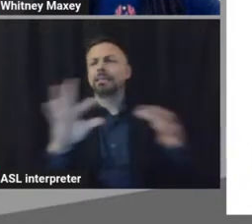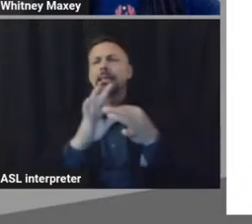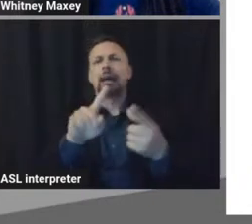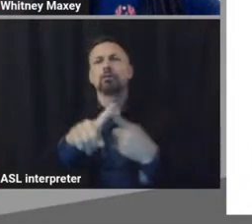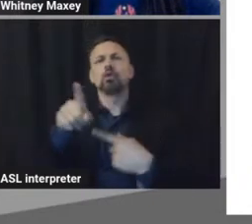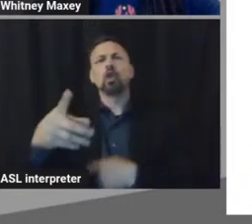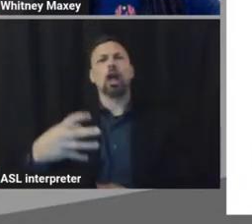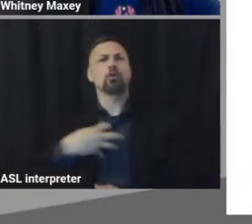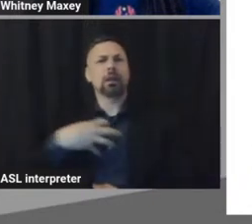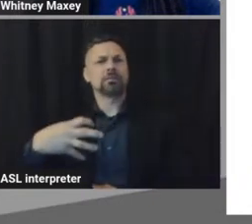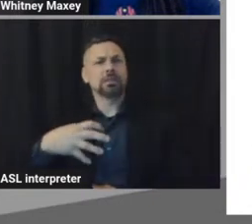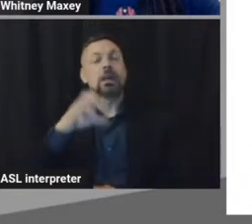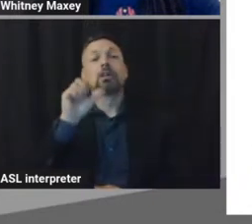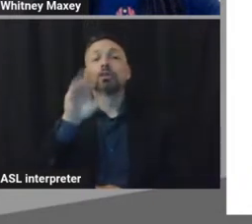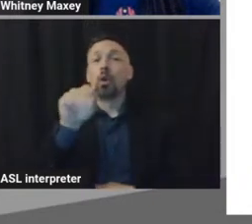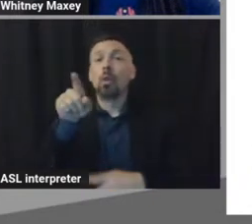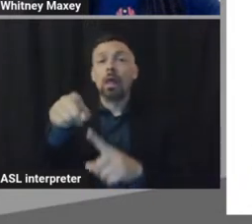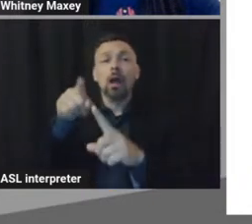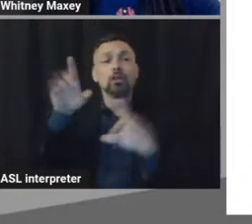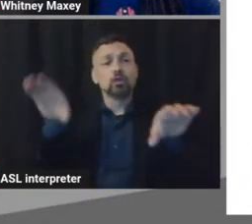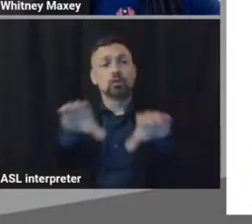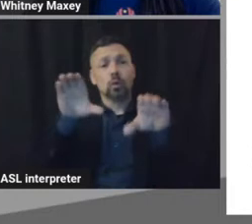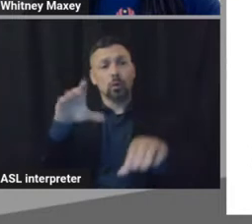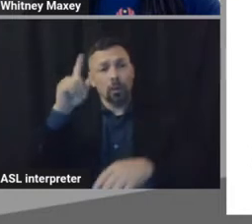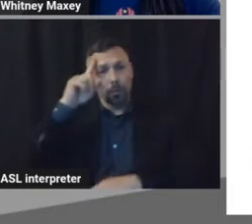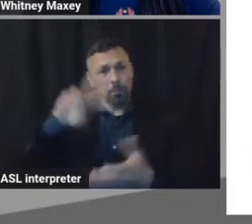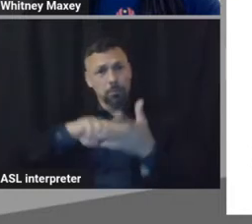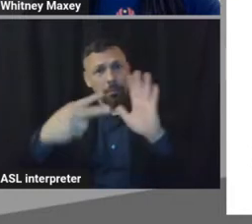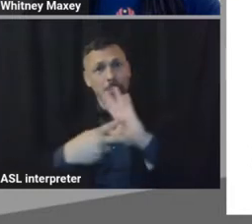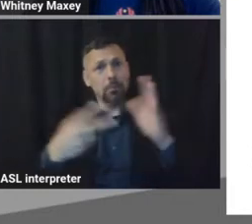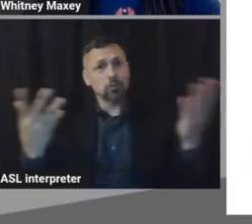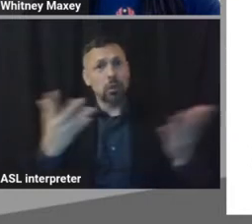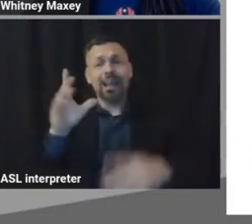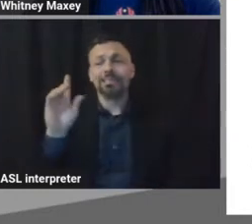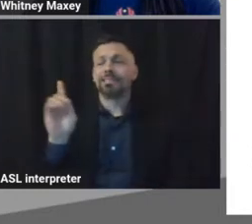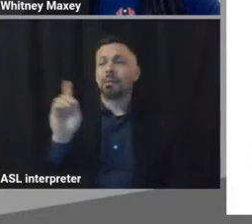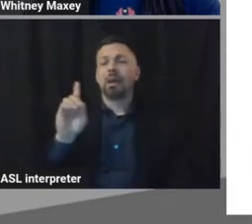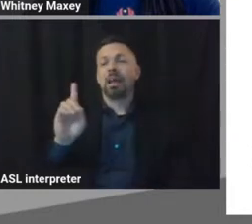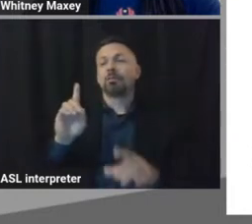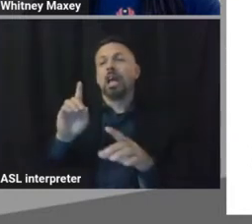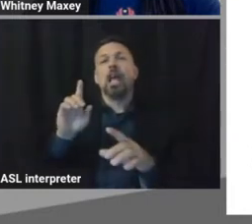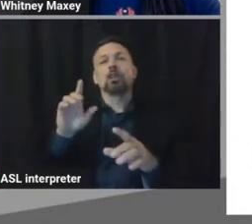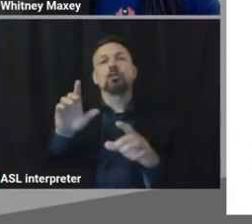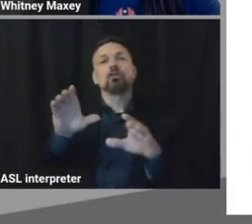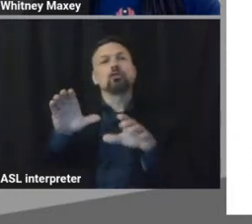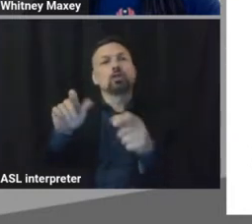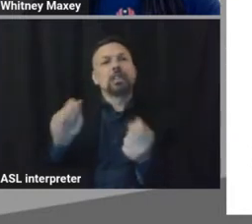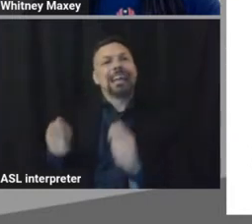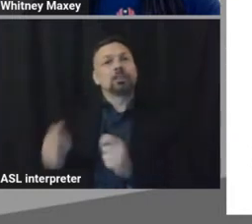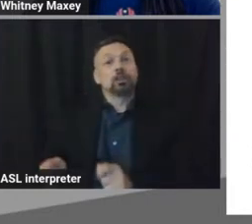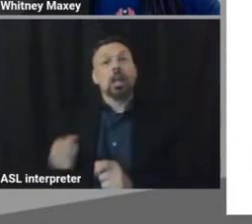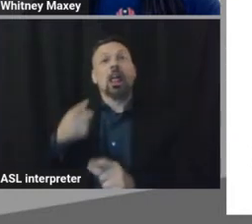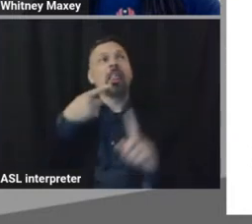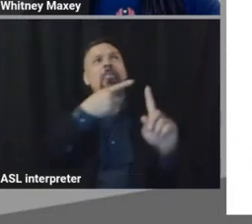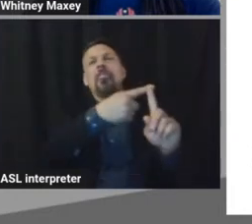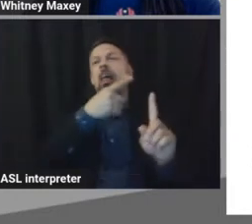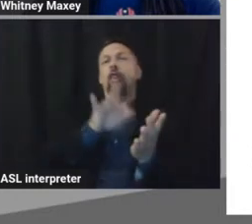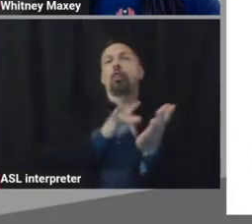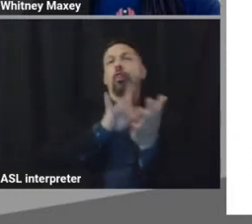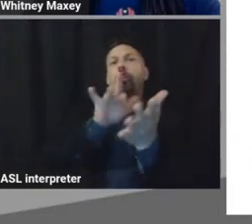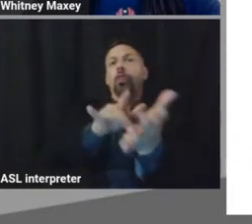So they do that because there are demographic changes that the right manipulates to make a fear of the